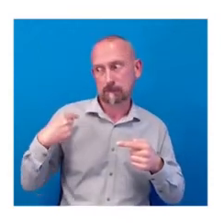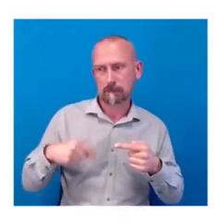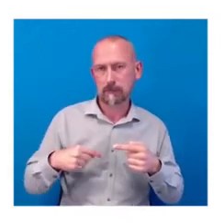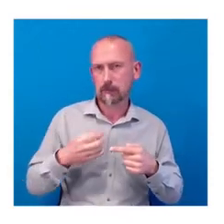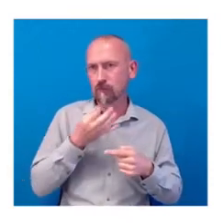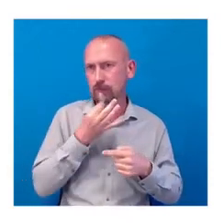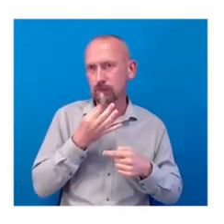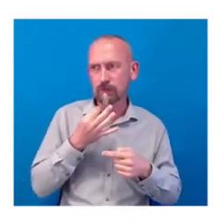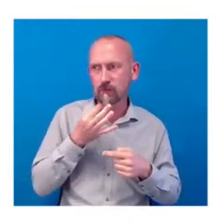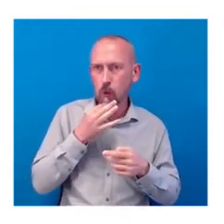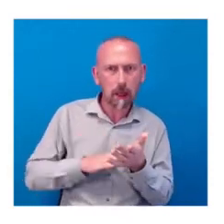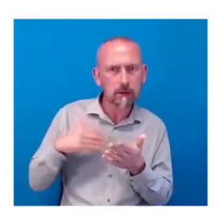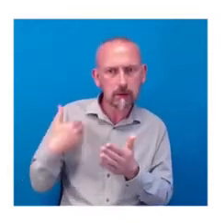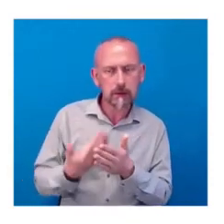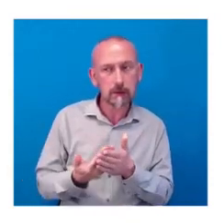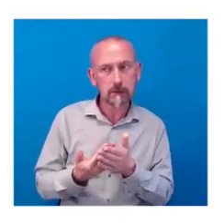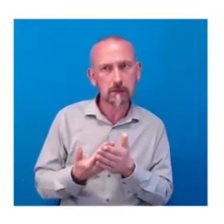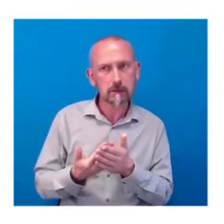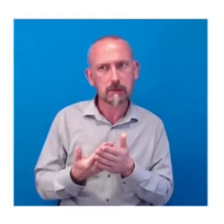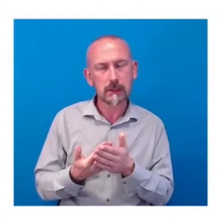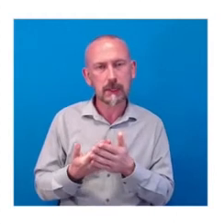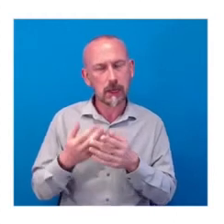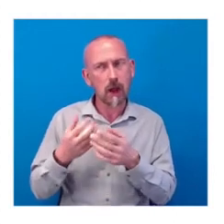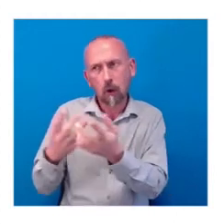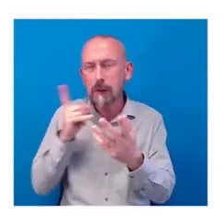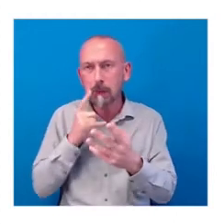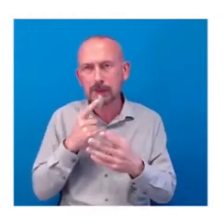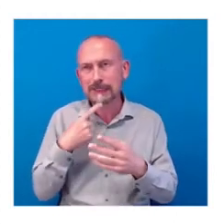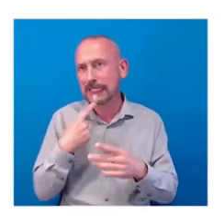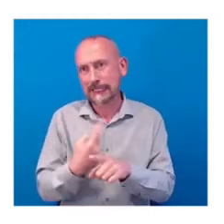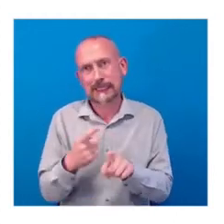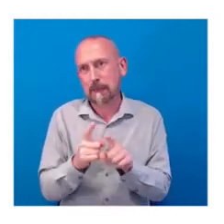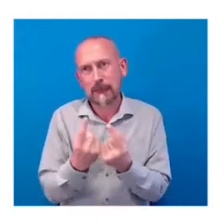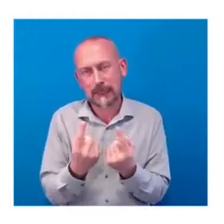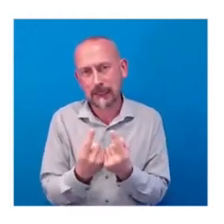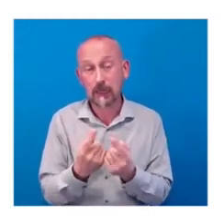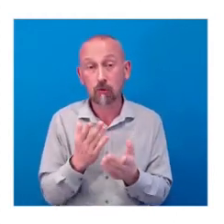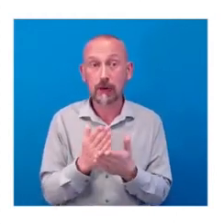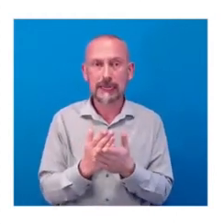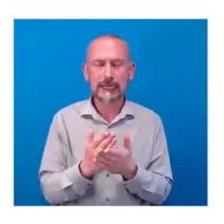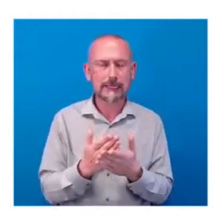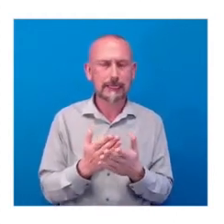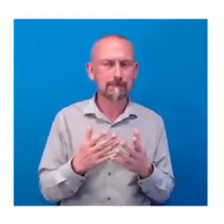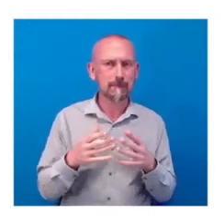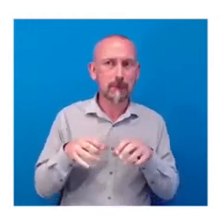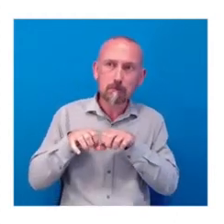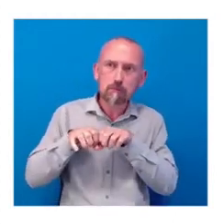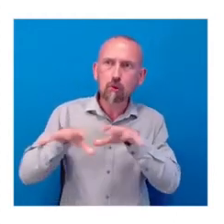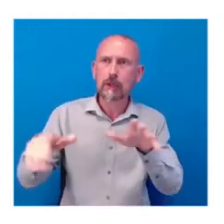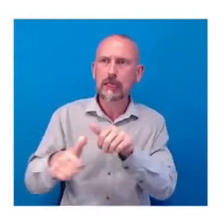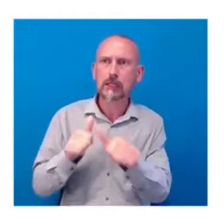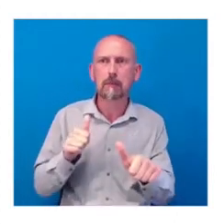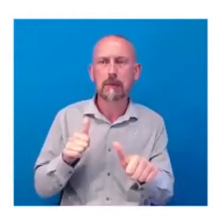which is that broadcasters are under really quite significant pressure in terms of resource, whether that's people or